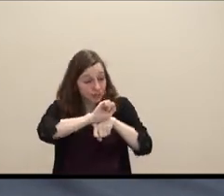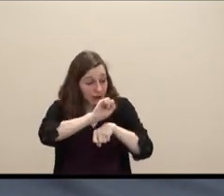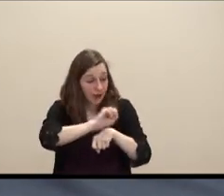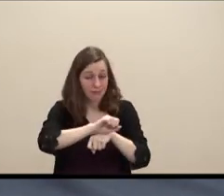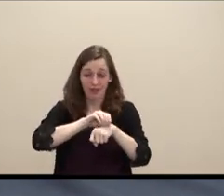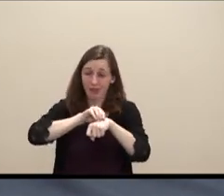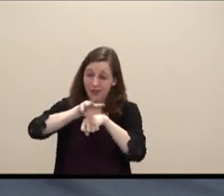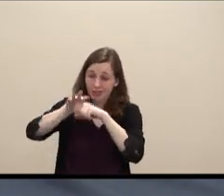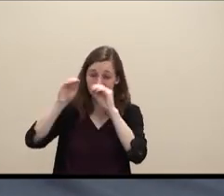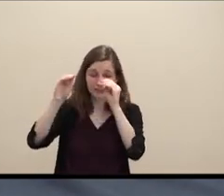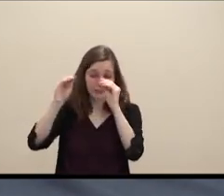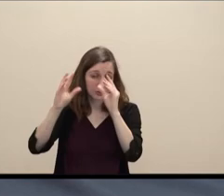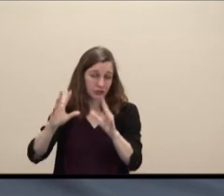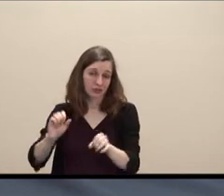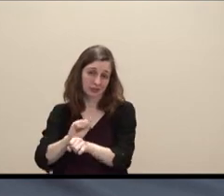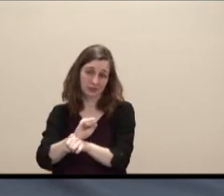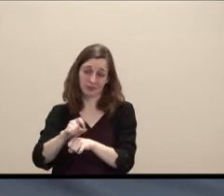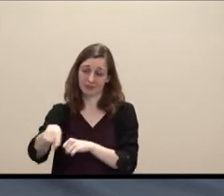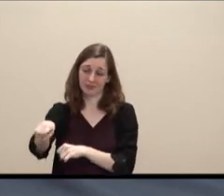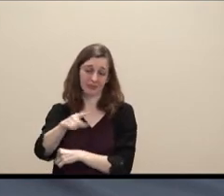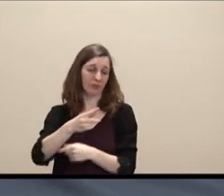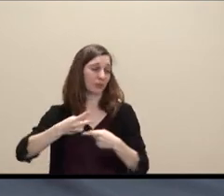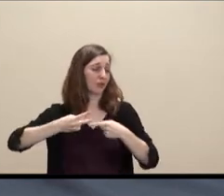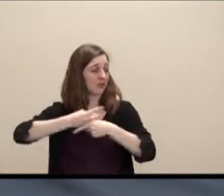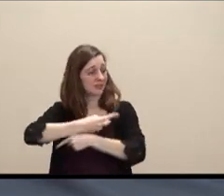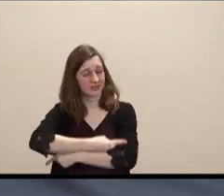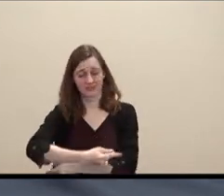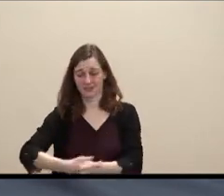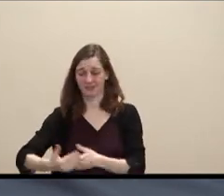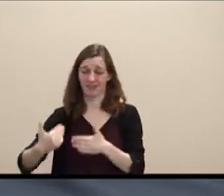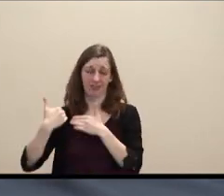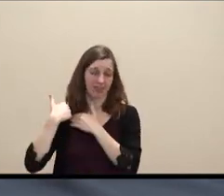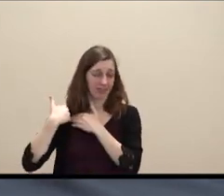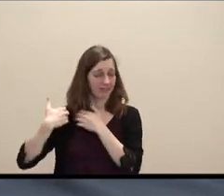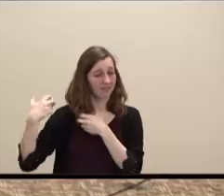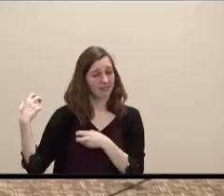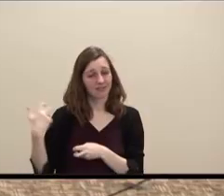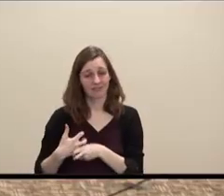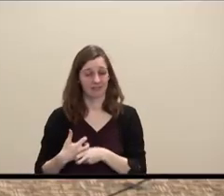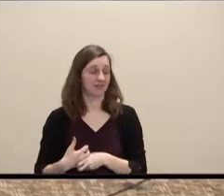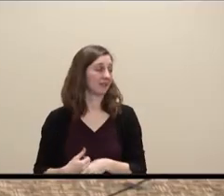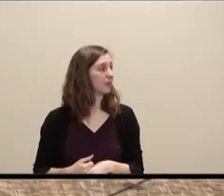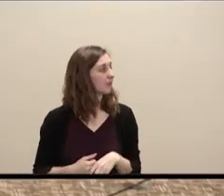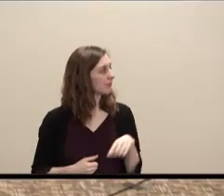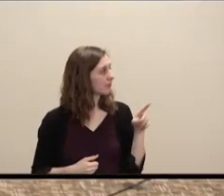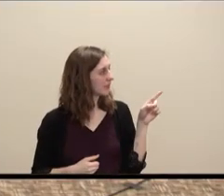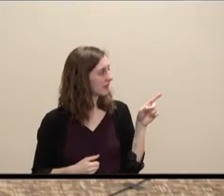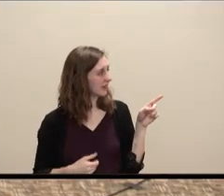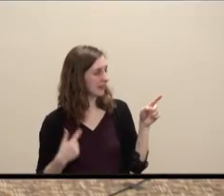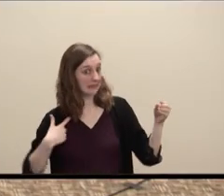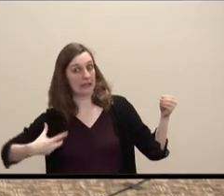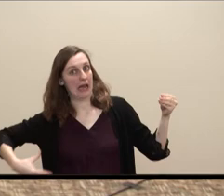teachers' job, just making your jobs hard. Yeah, but just to speak to Norman, and then I'll stop.